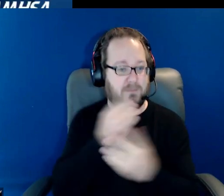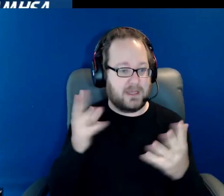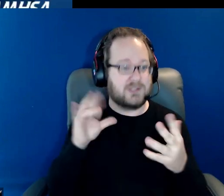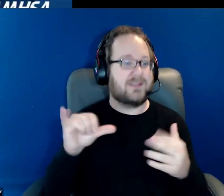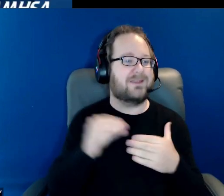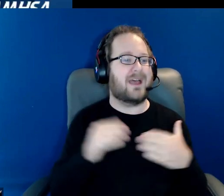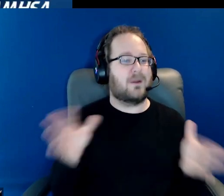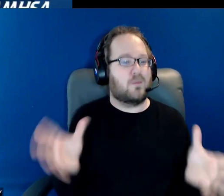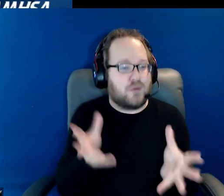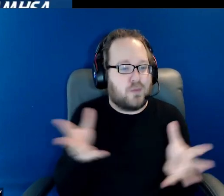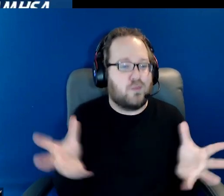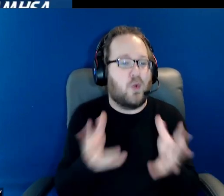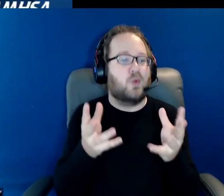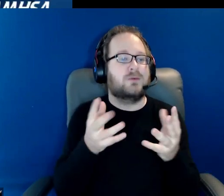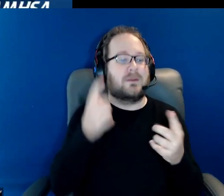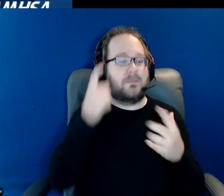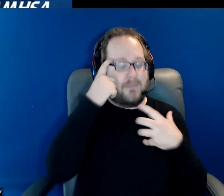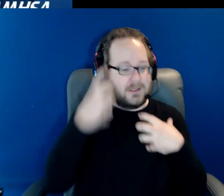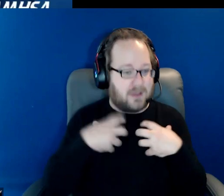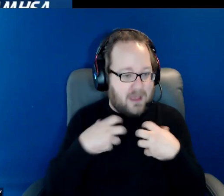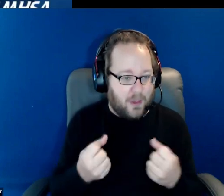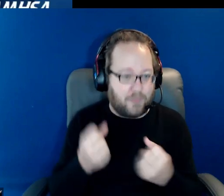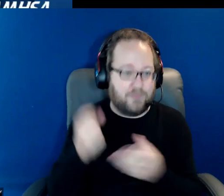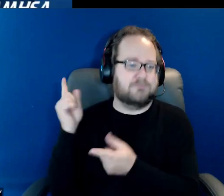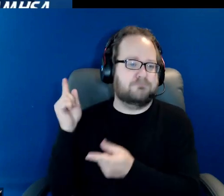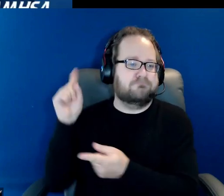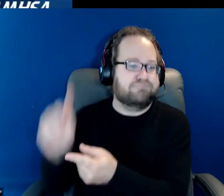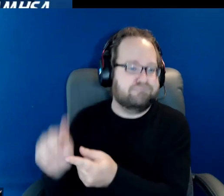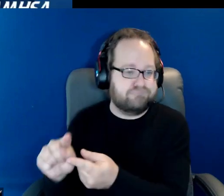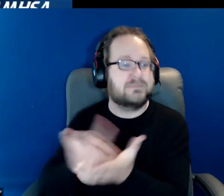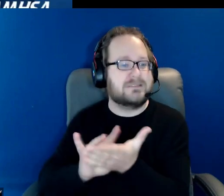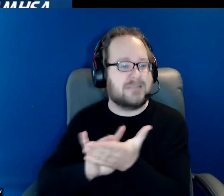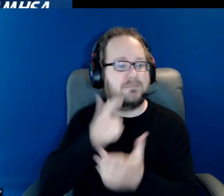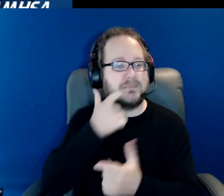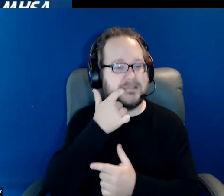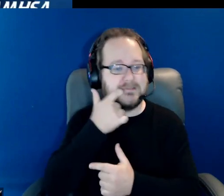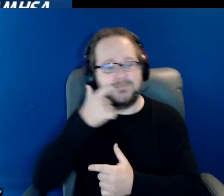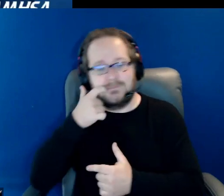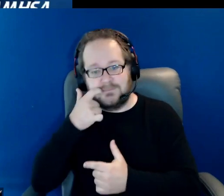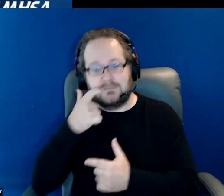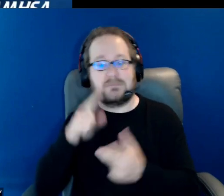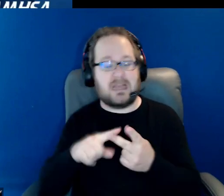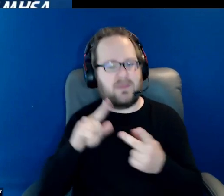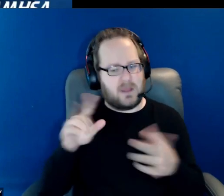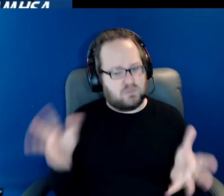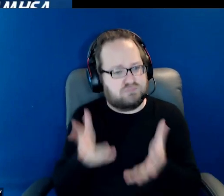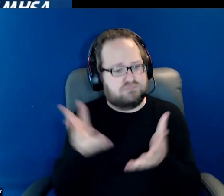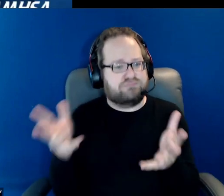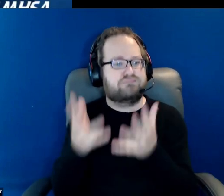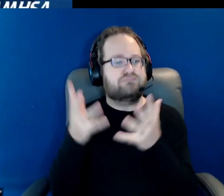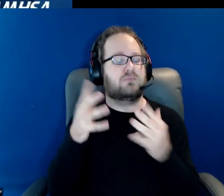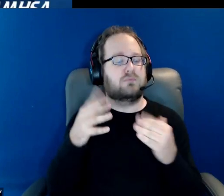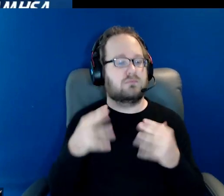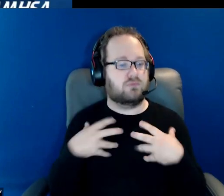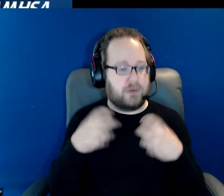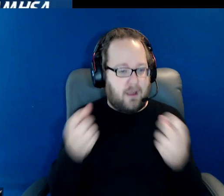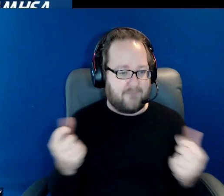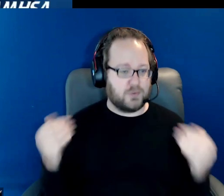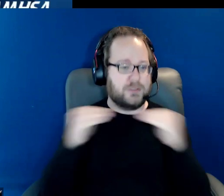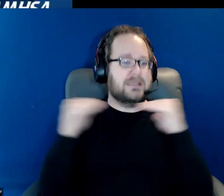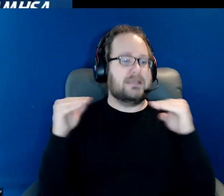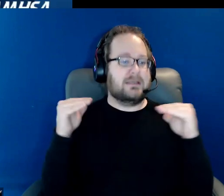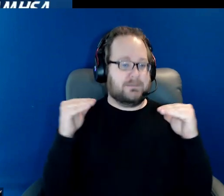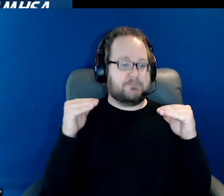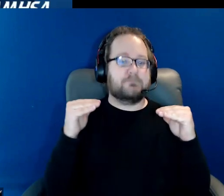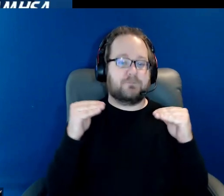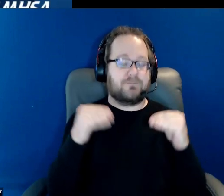prevent substance misuse, and provide treatments and supports that foster recovery while ensuring equitable